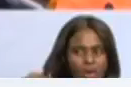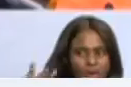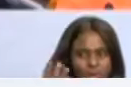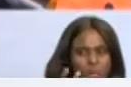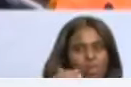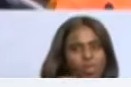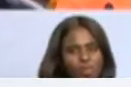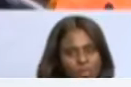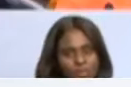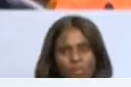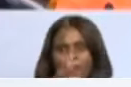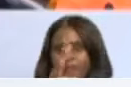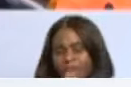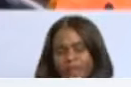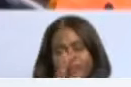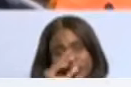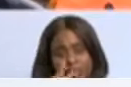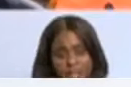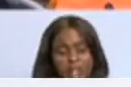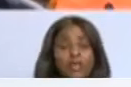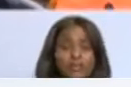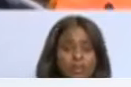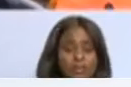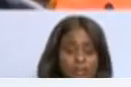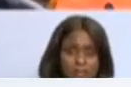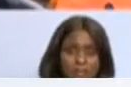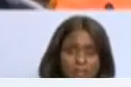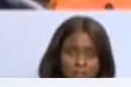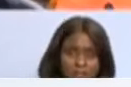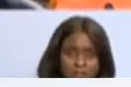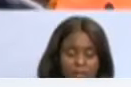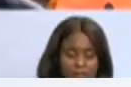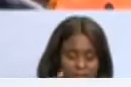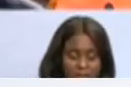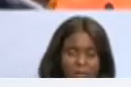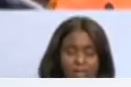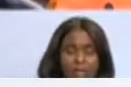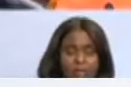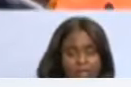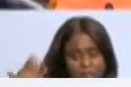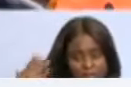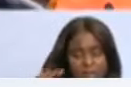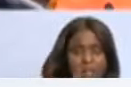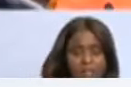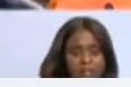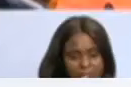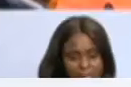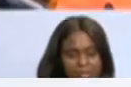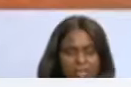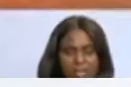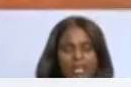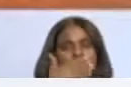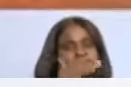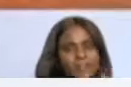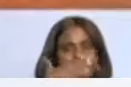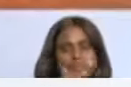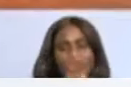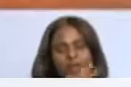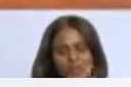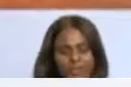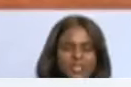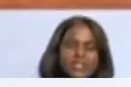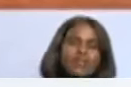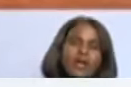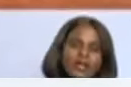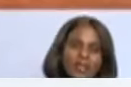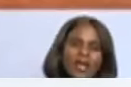Madam Speaker, as I sit here, from the last time I sat in this chair, we made commitments. And I'm pleased to